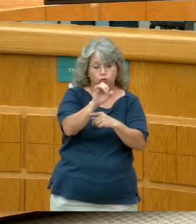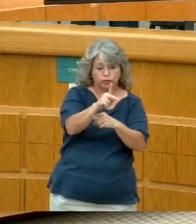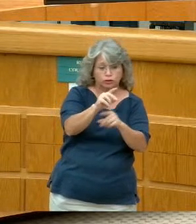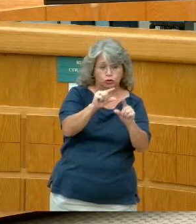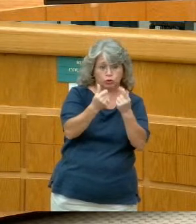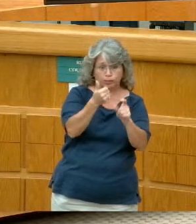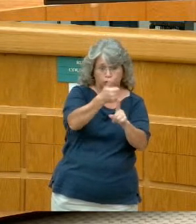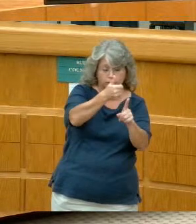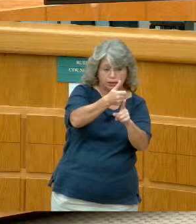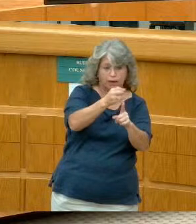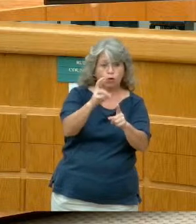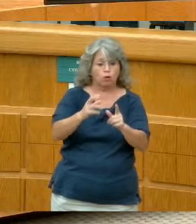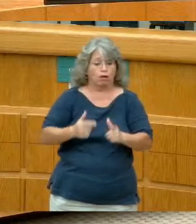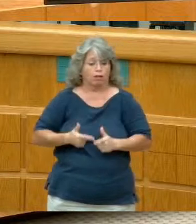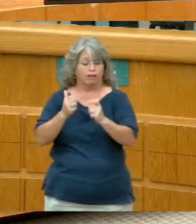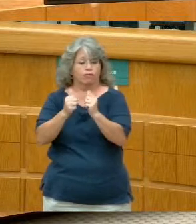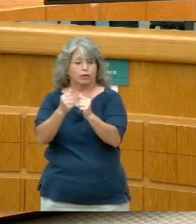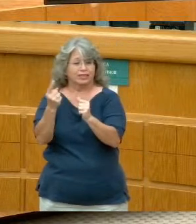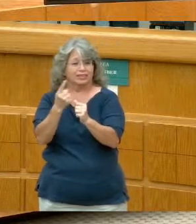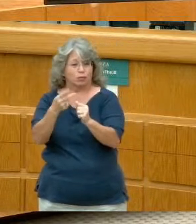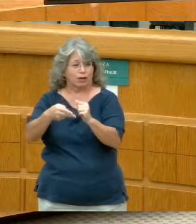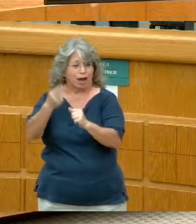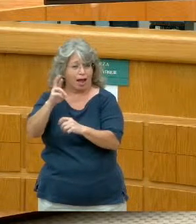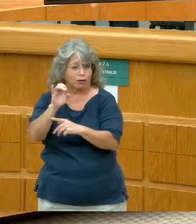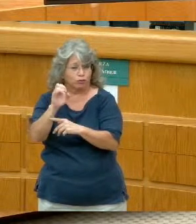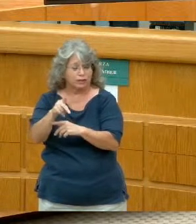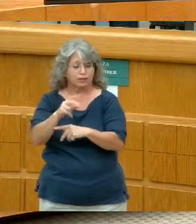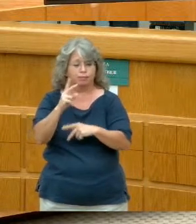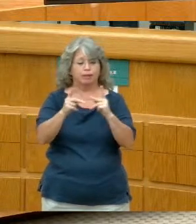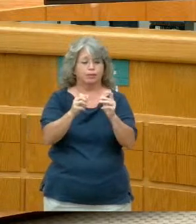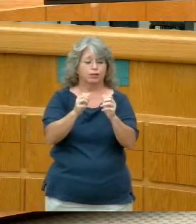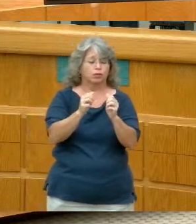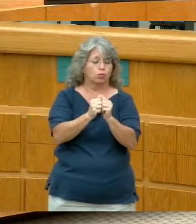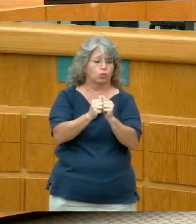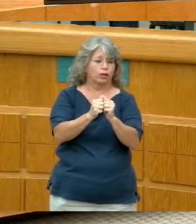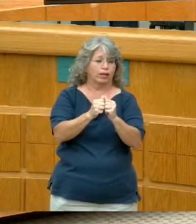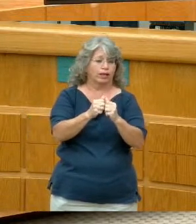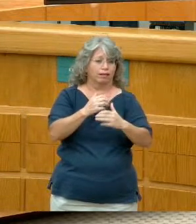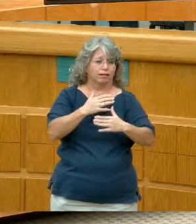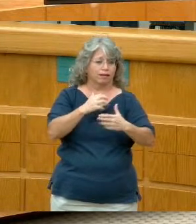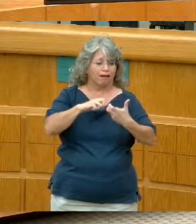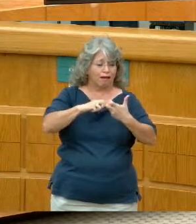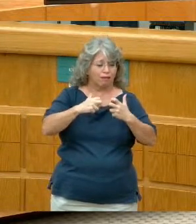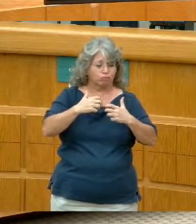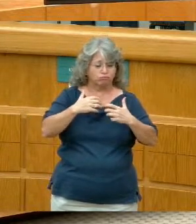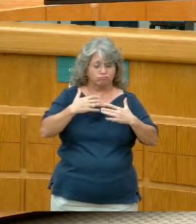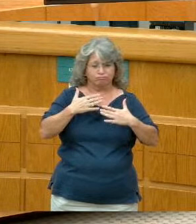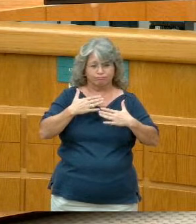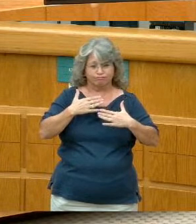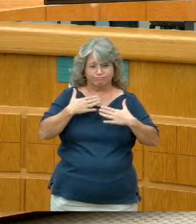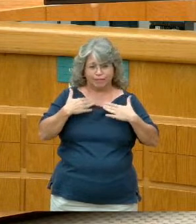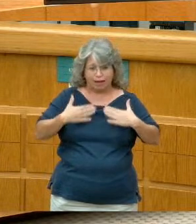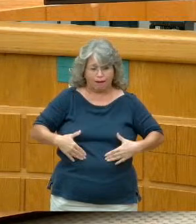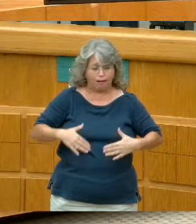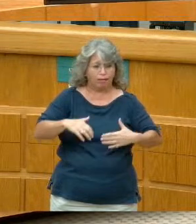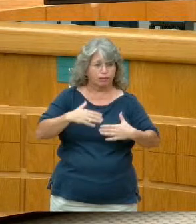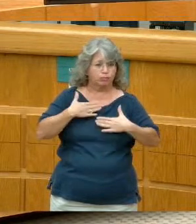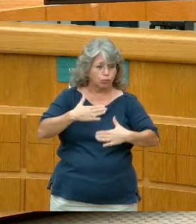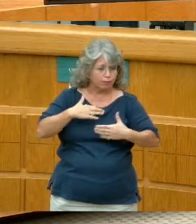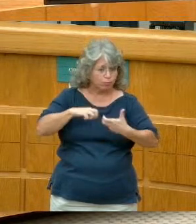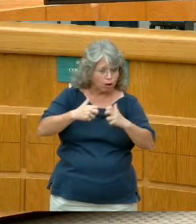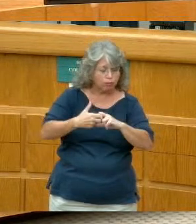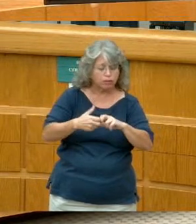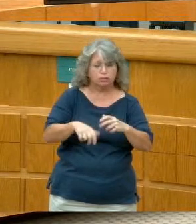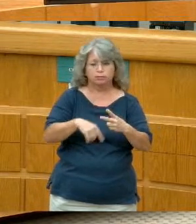risk. The elderly, the immune-compromised, people with respiratory illnesses like COPD and asthma, these people are all at